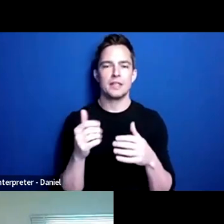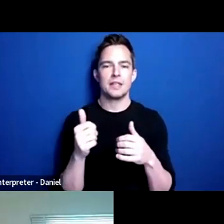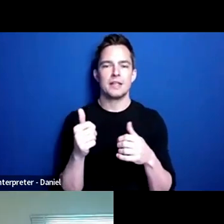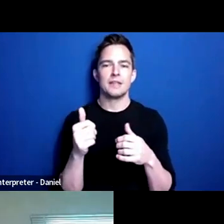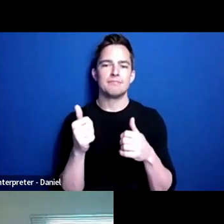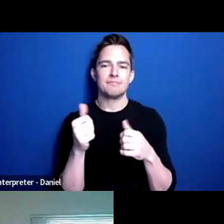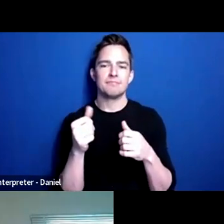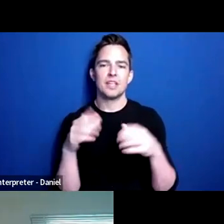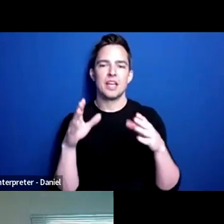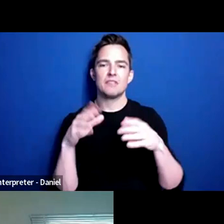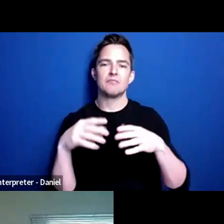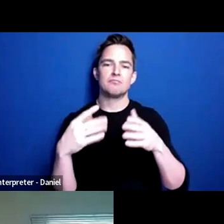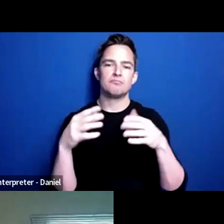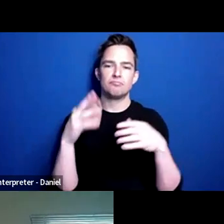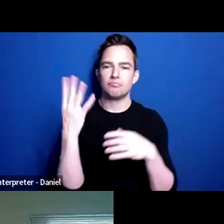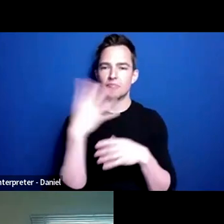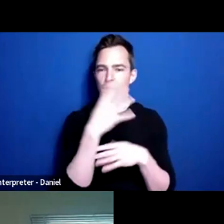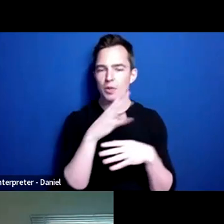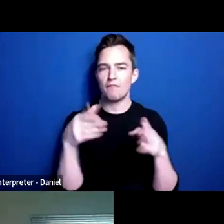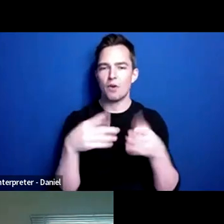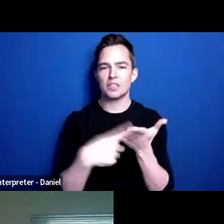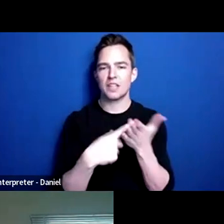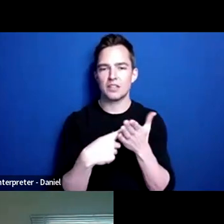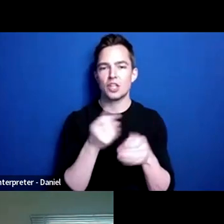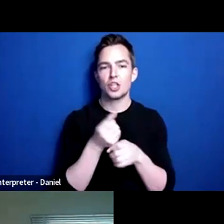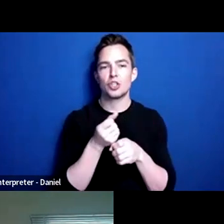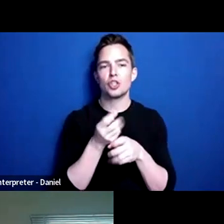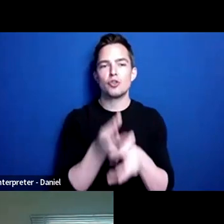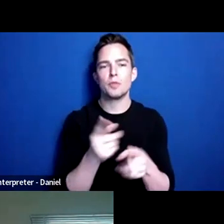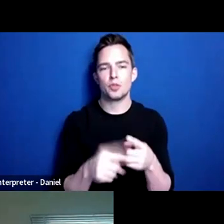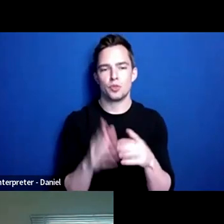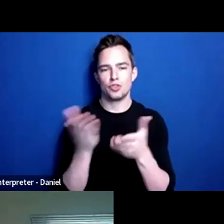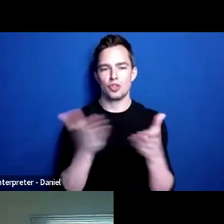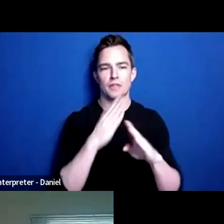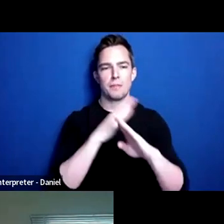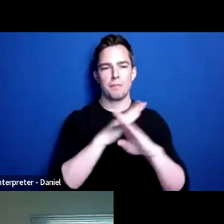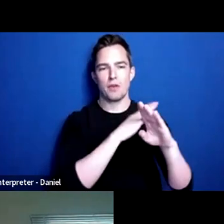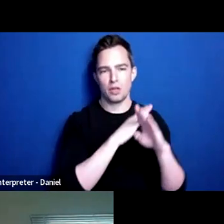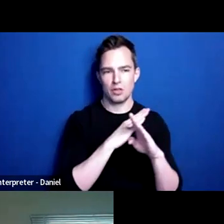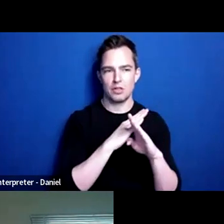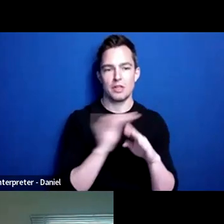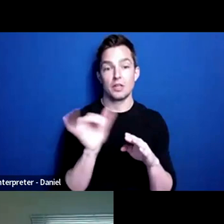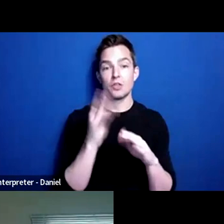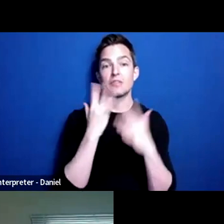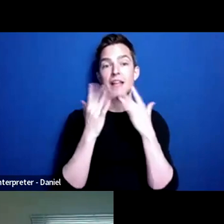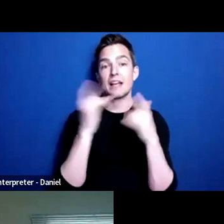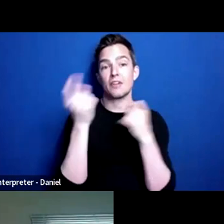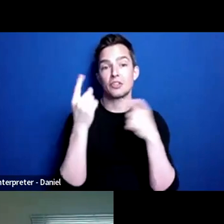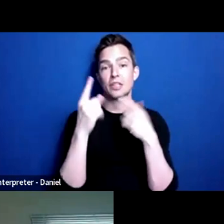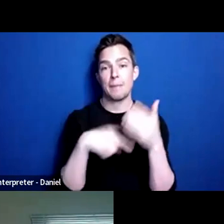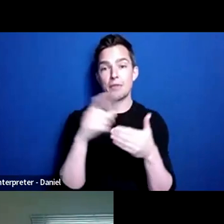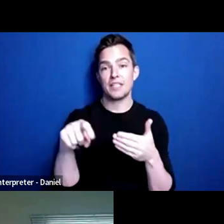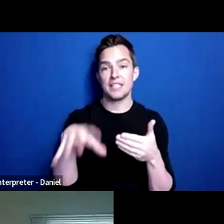focused discussions efforts contribute to service barriers and the lack of understanding about the needs of